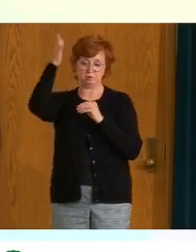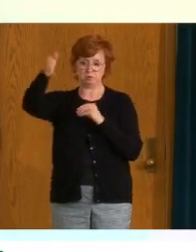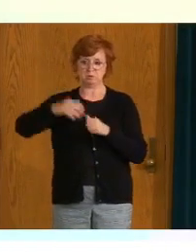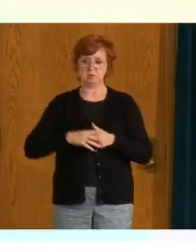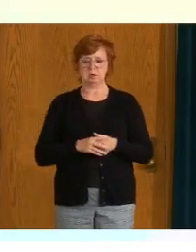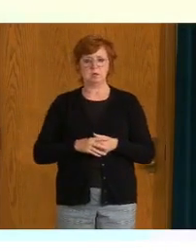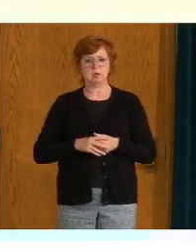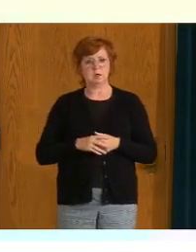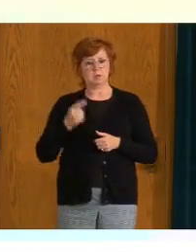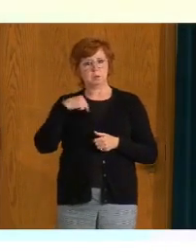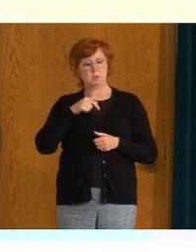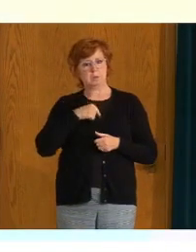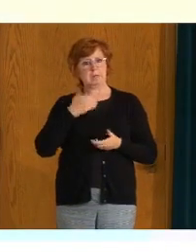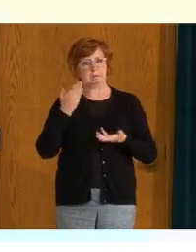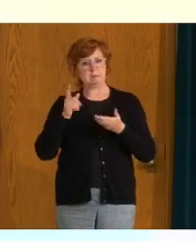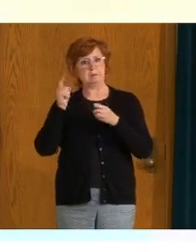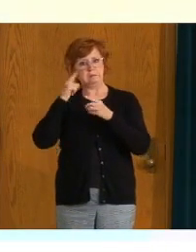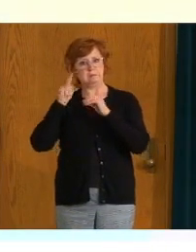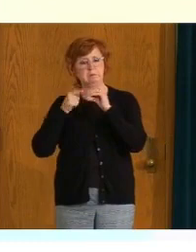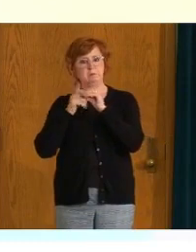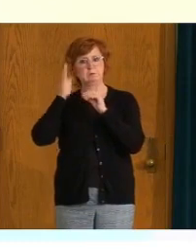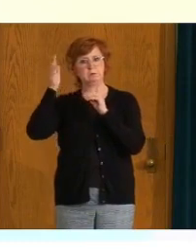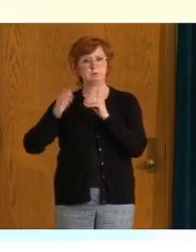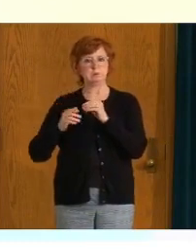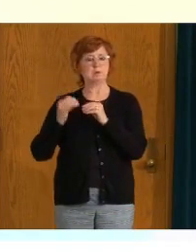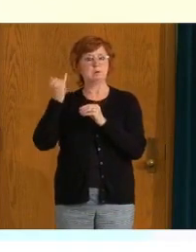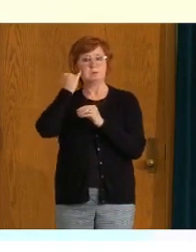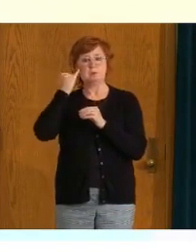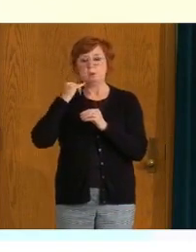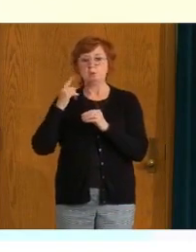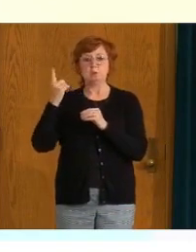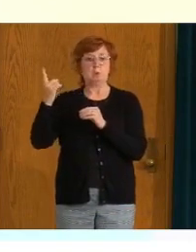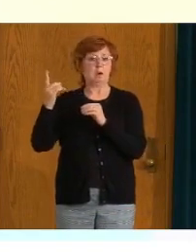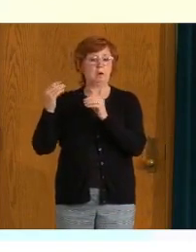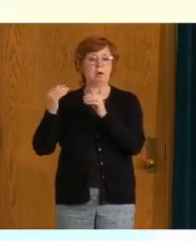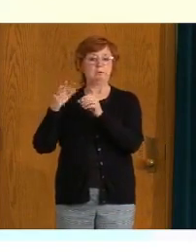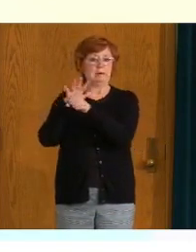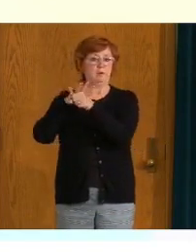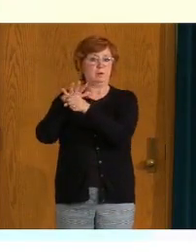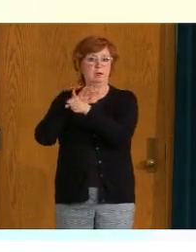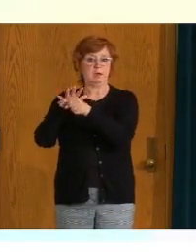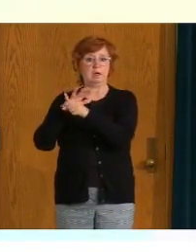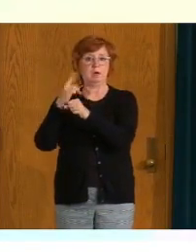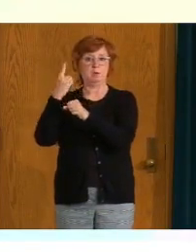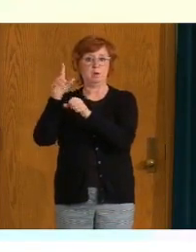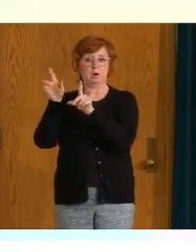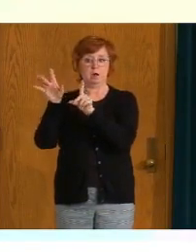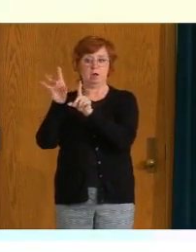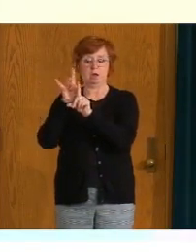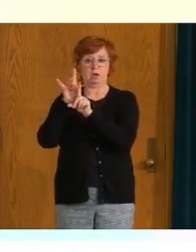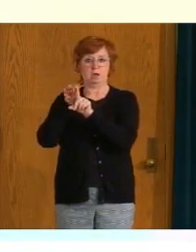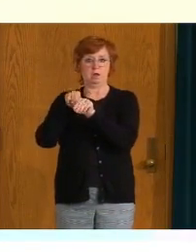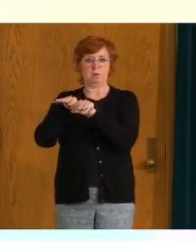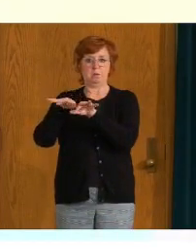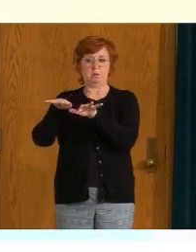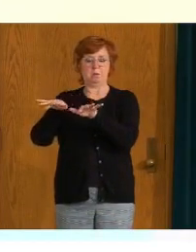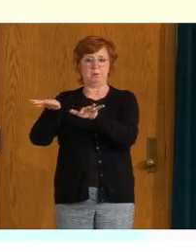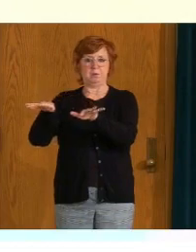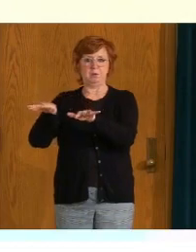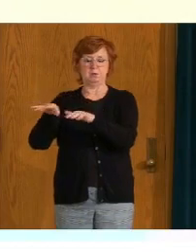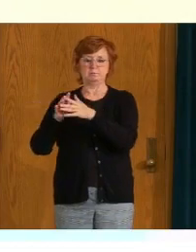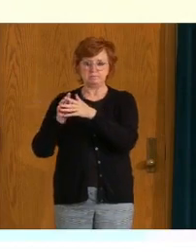or increase in cases if they were to happen. And that will be like many other vaccine preventable diseases. We've always